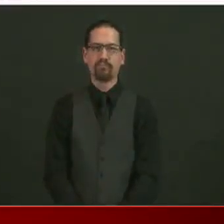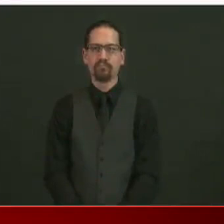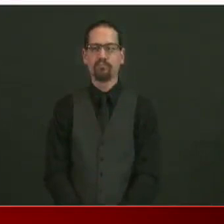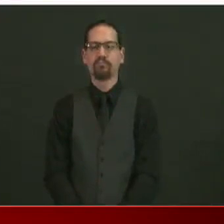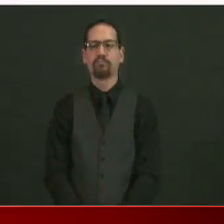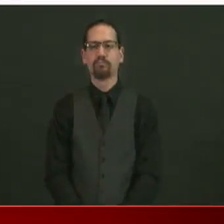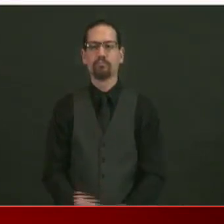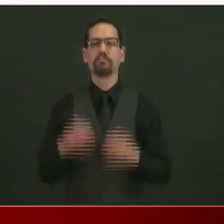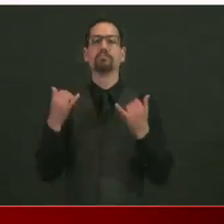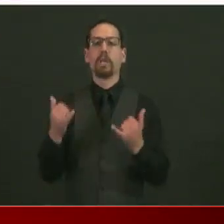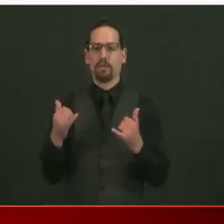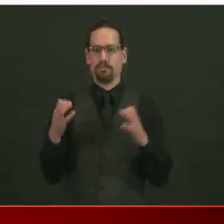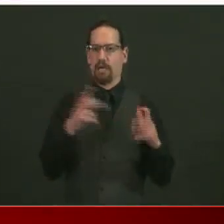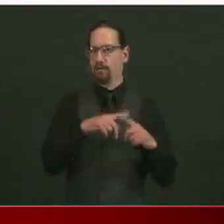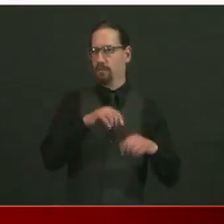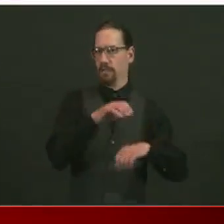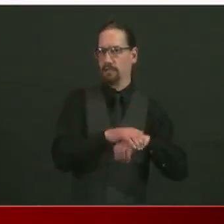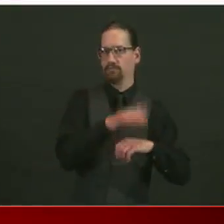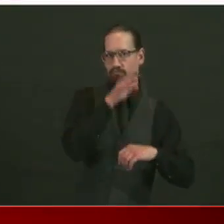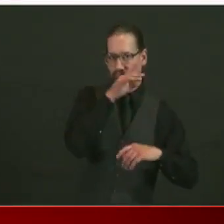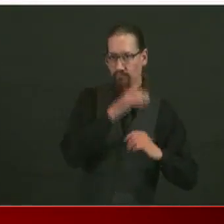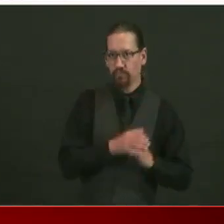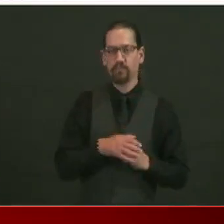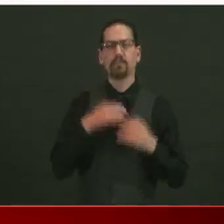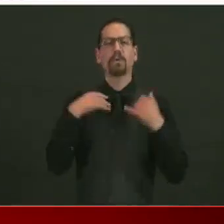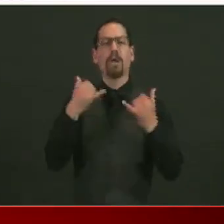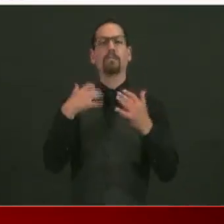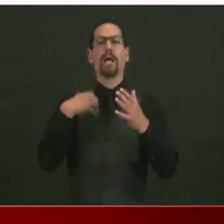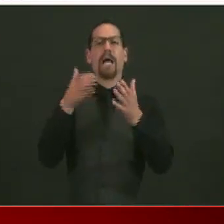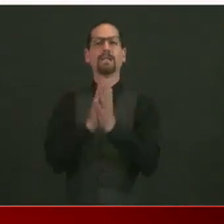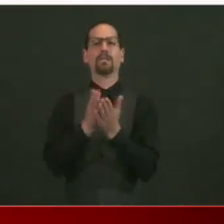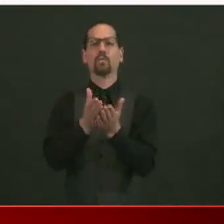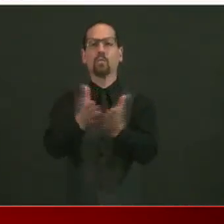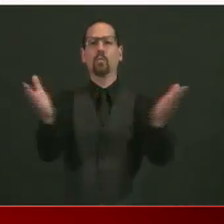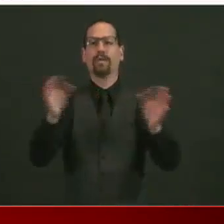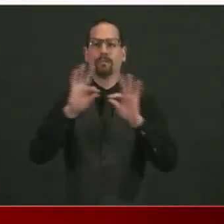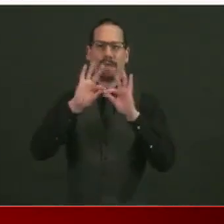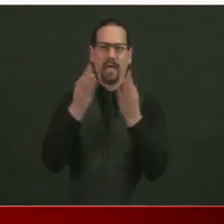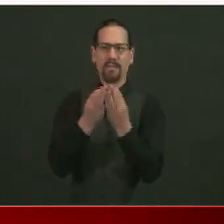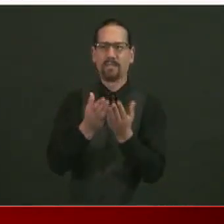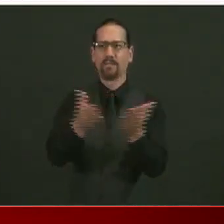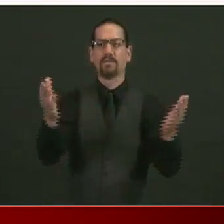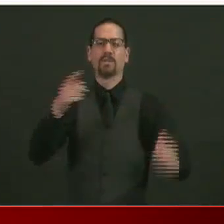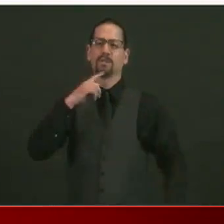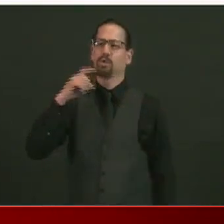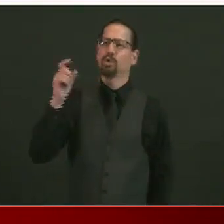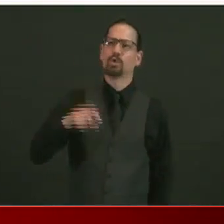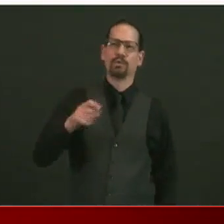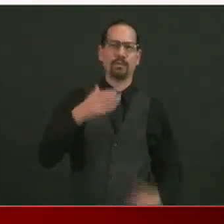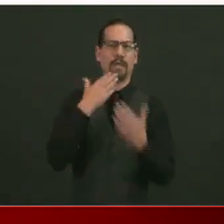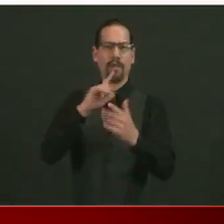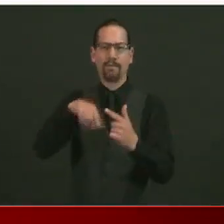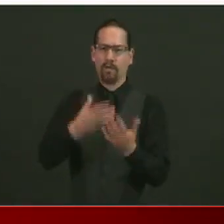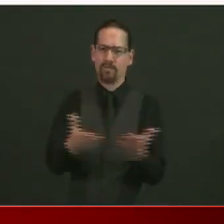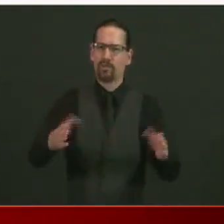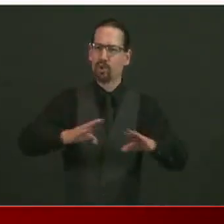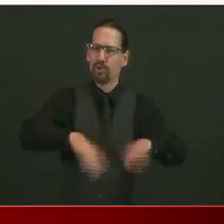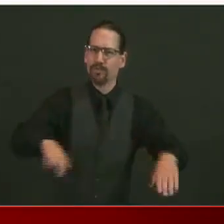to ask all families, if you haven't thanked your child or your children's teacher, please do so, please.